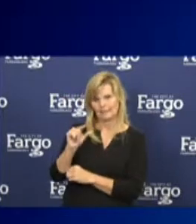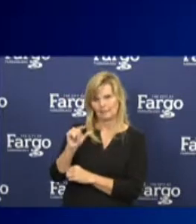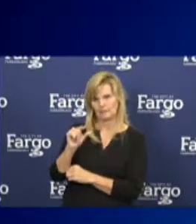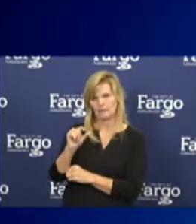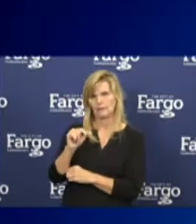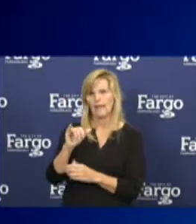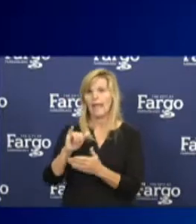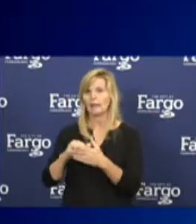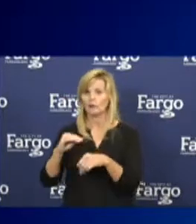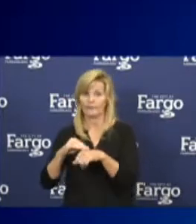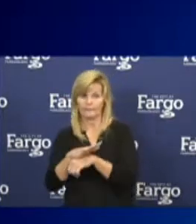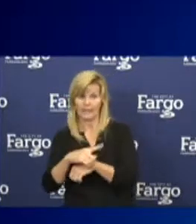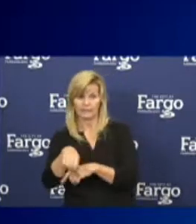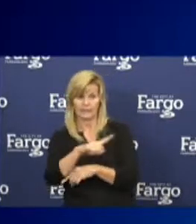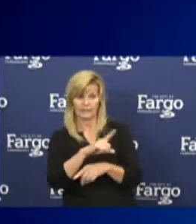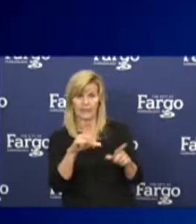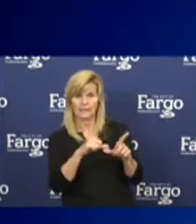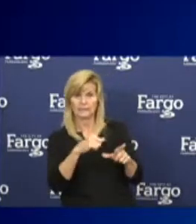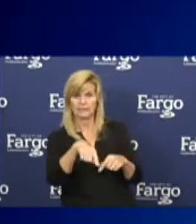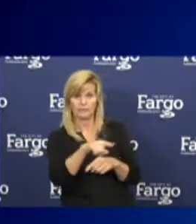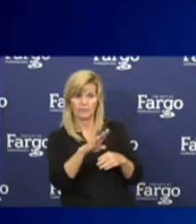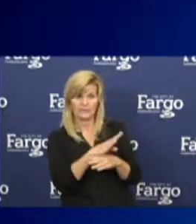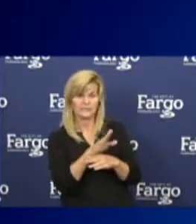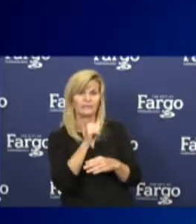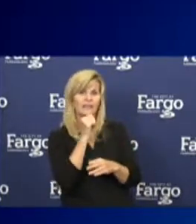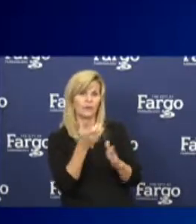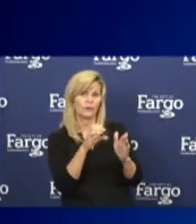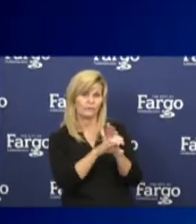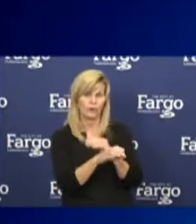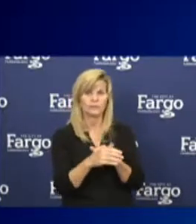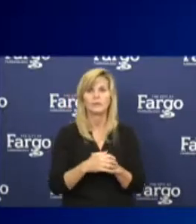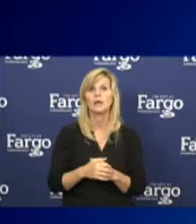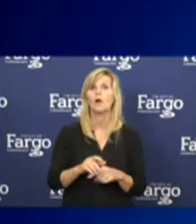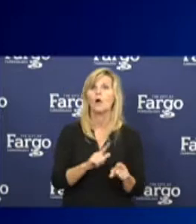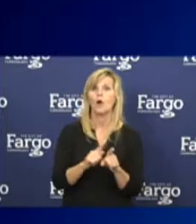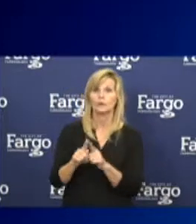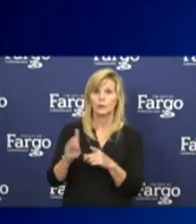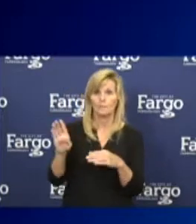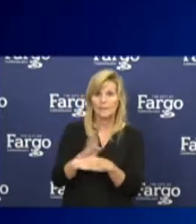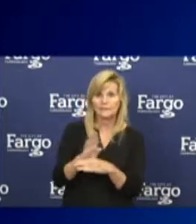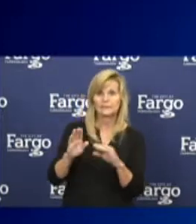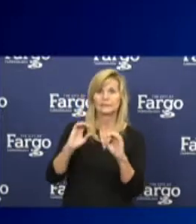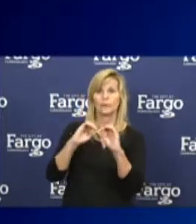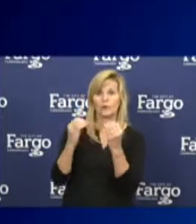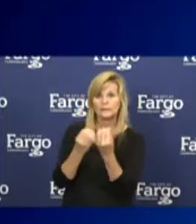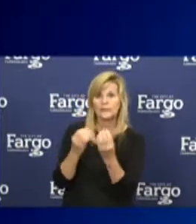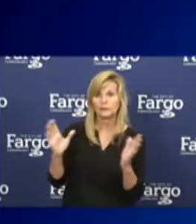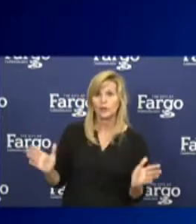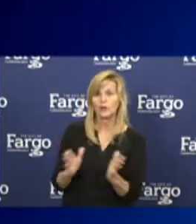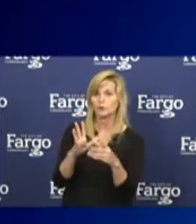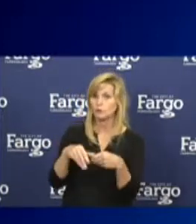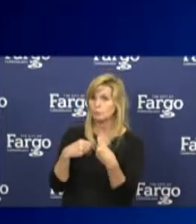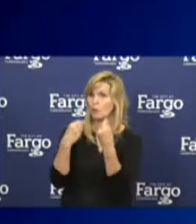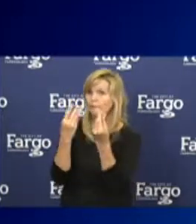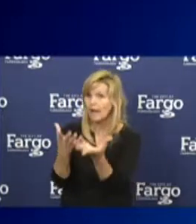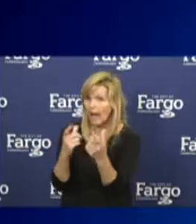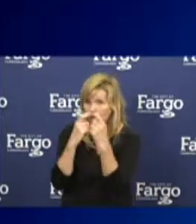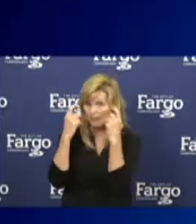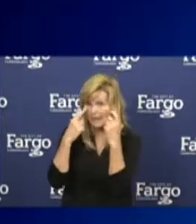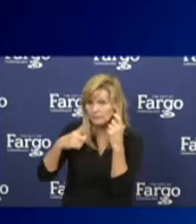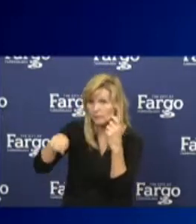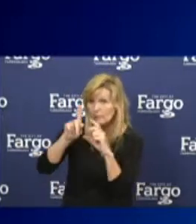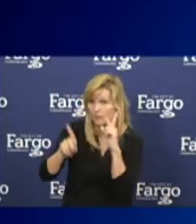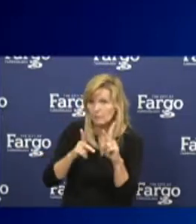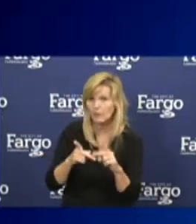that business. Now, guidelines are such that businesses and organizations are encouraged to provide masks at little or no cost,